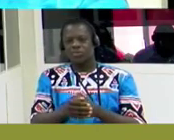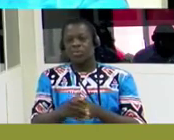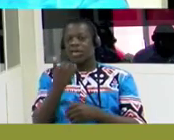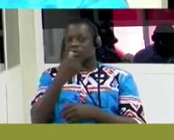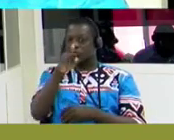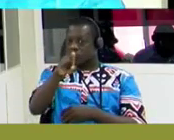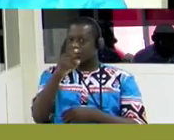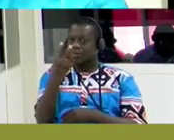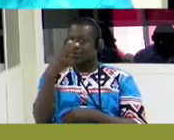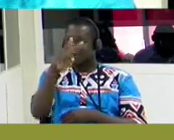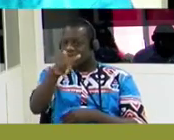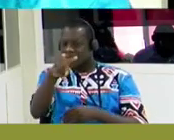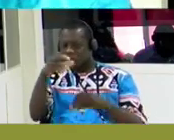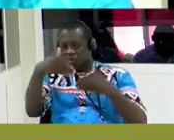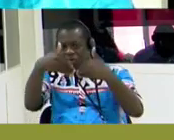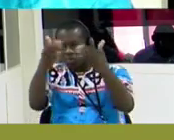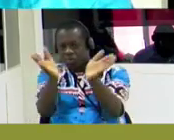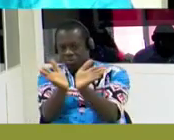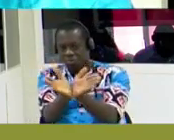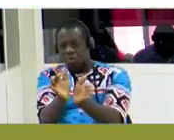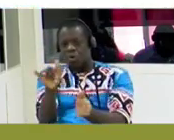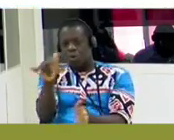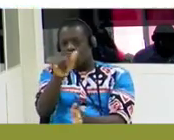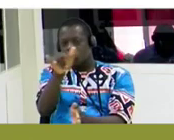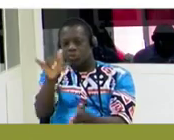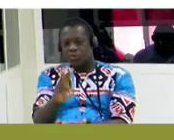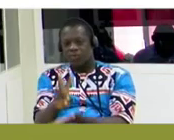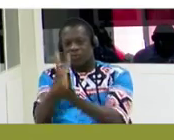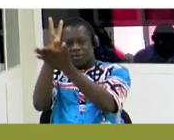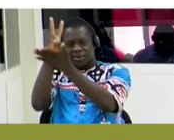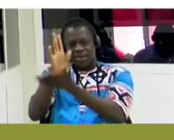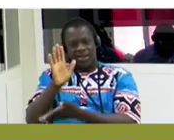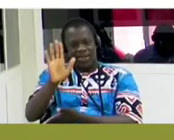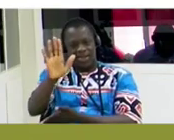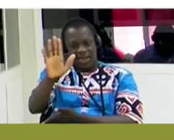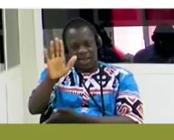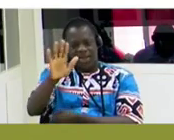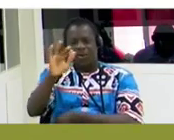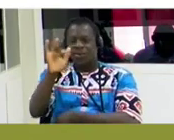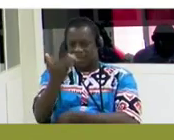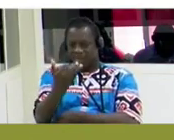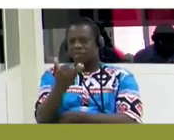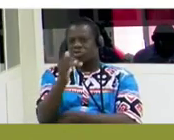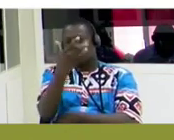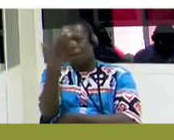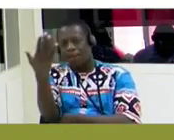the group that went, volunteered later? Yes, sir, I saw some of them.